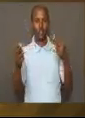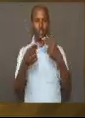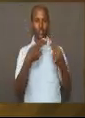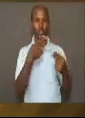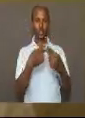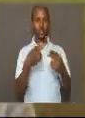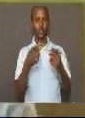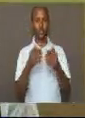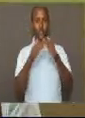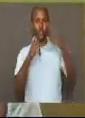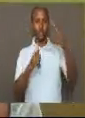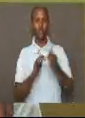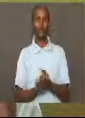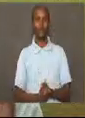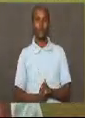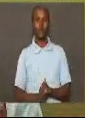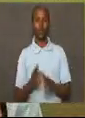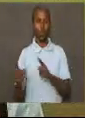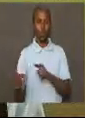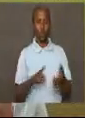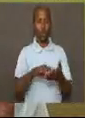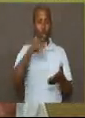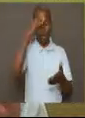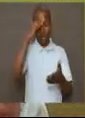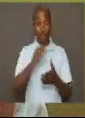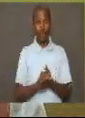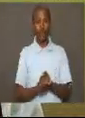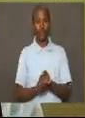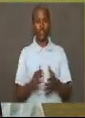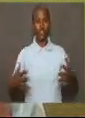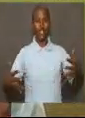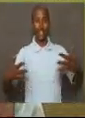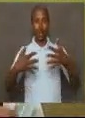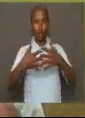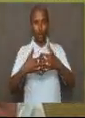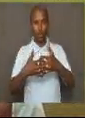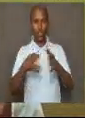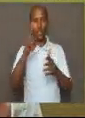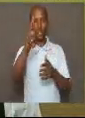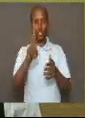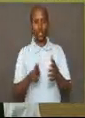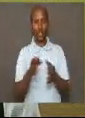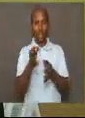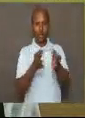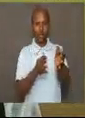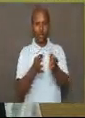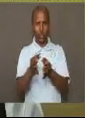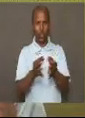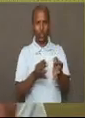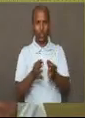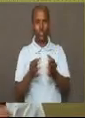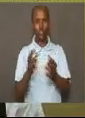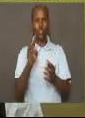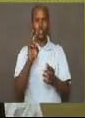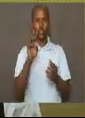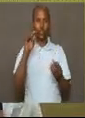them. We also learned to decompose rational expressions